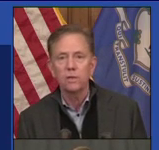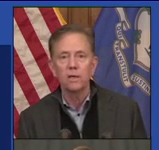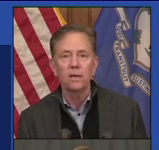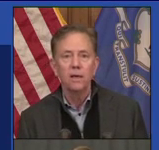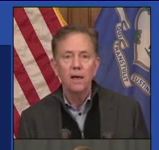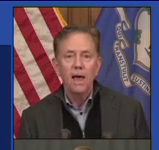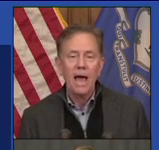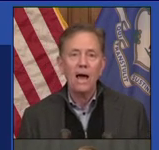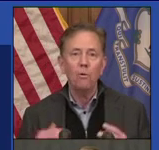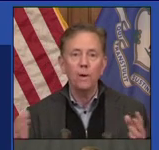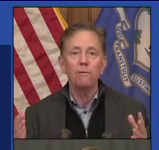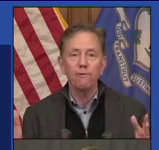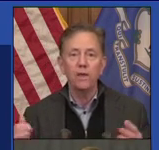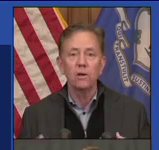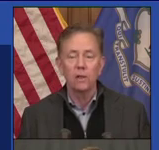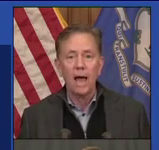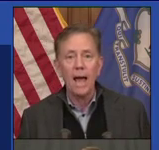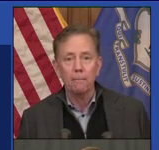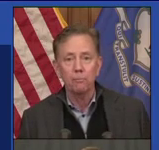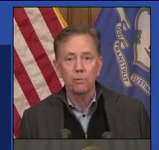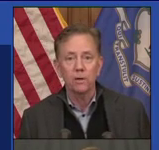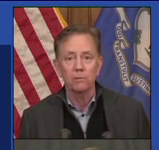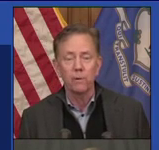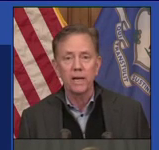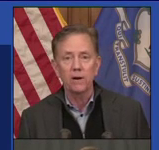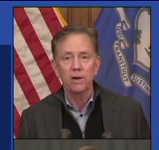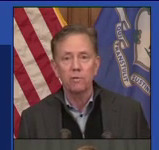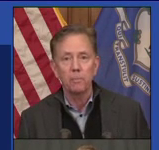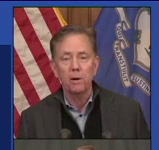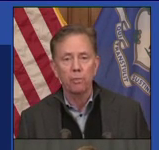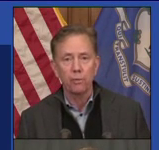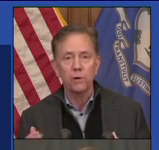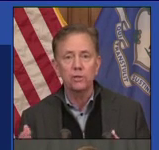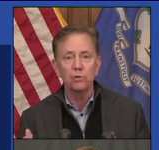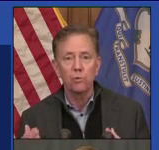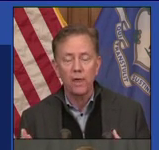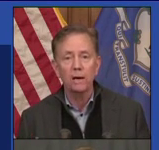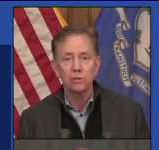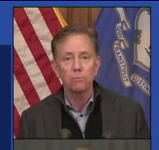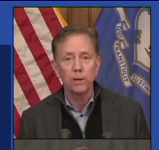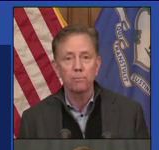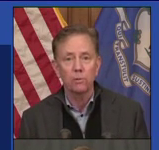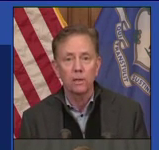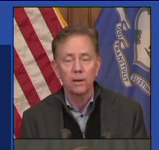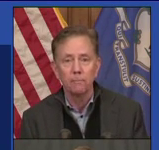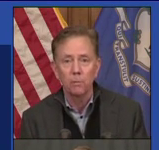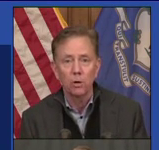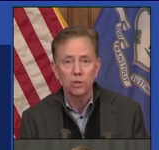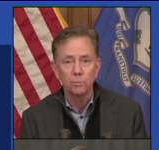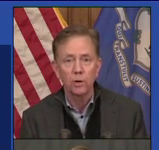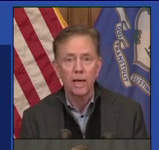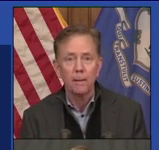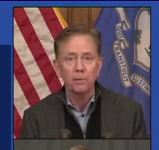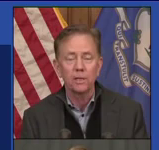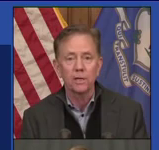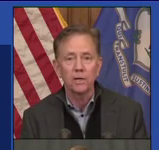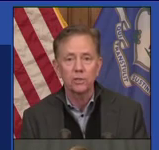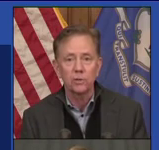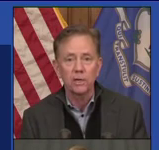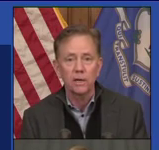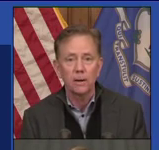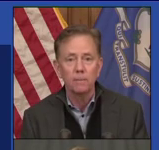to you the How We Feel app, where we now have about 32,000 people, largest per capita